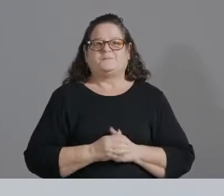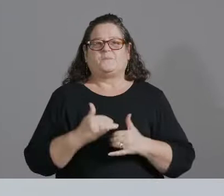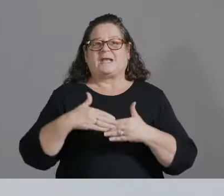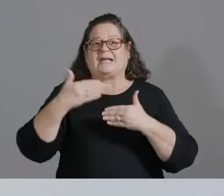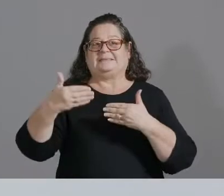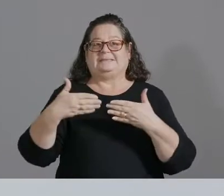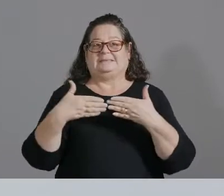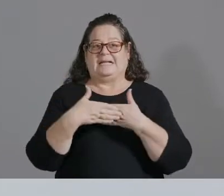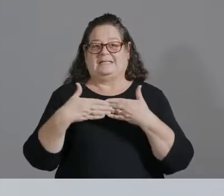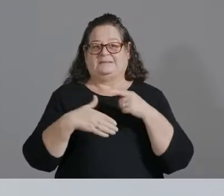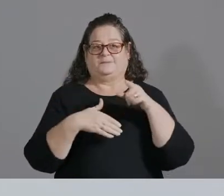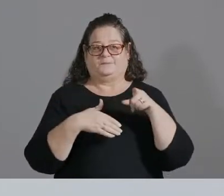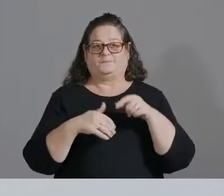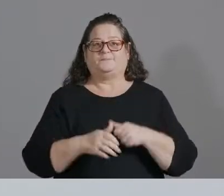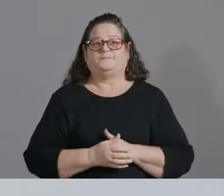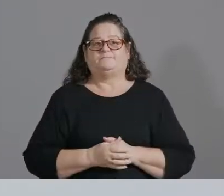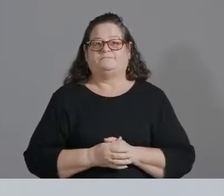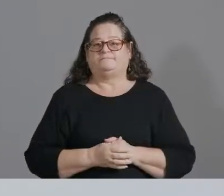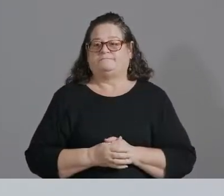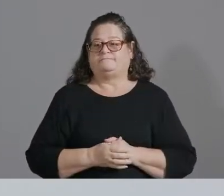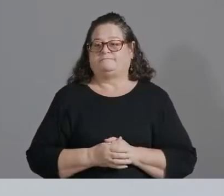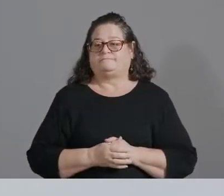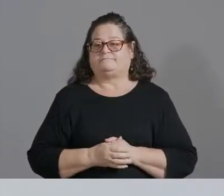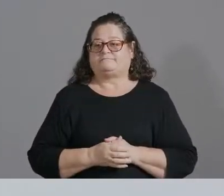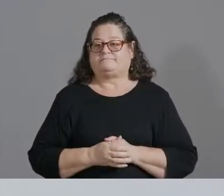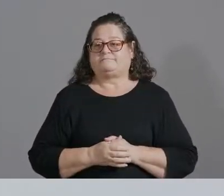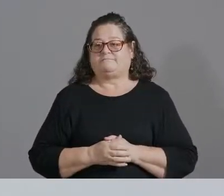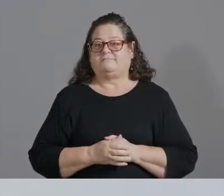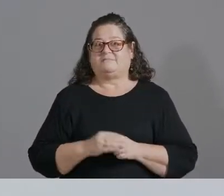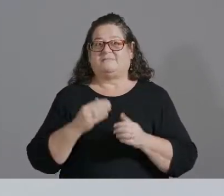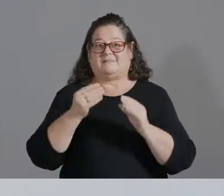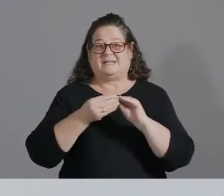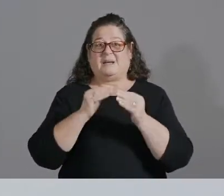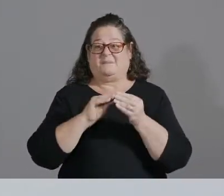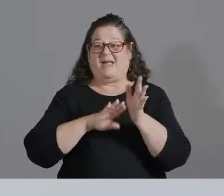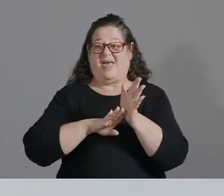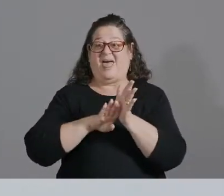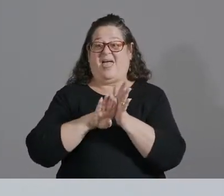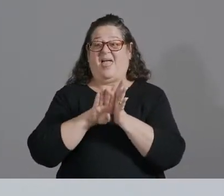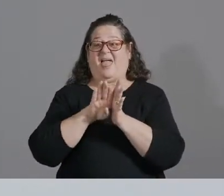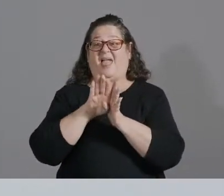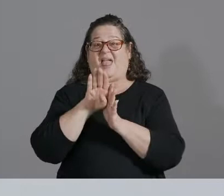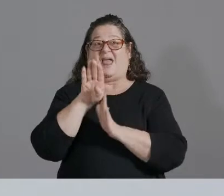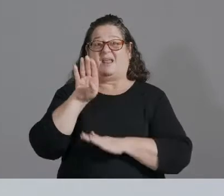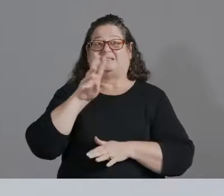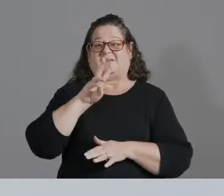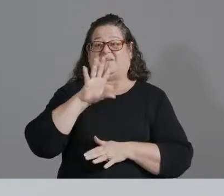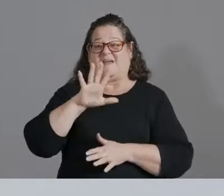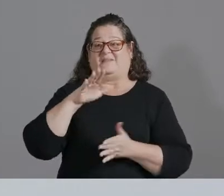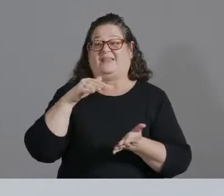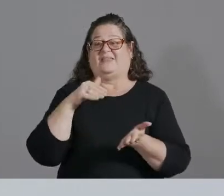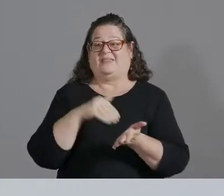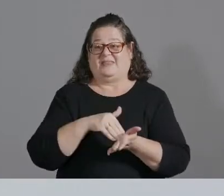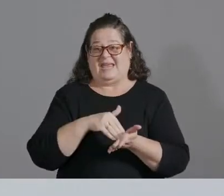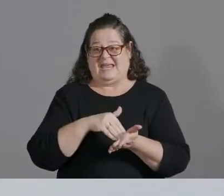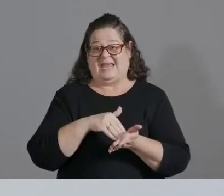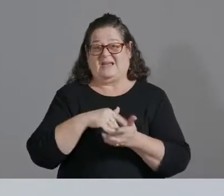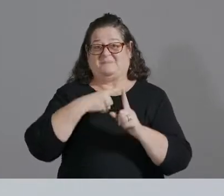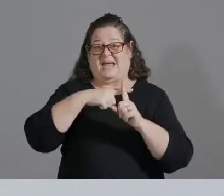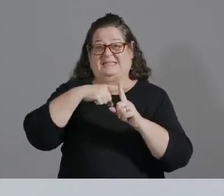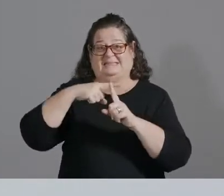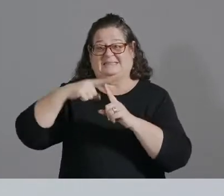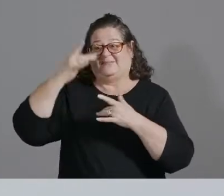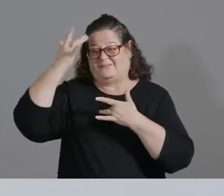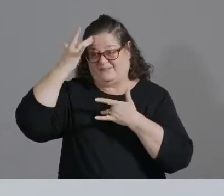So after reaching a peak of over 65,000 cases in the week of January 3rd, our